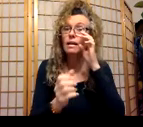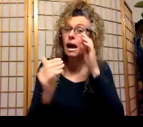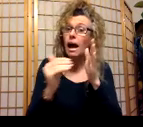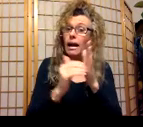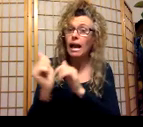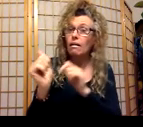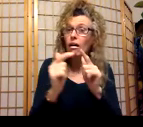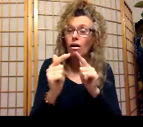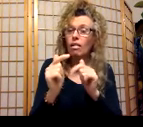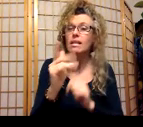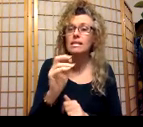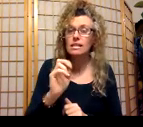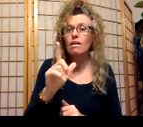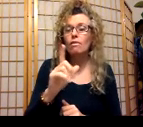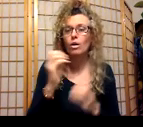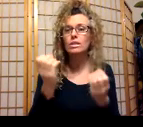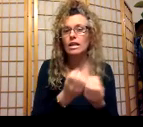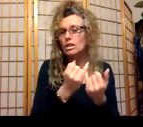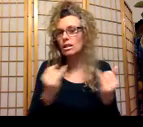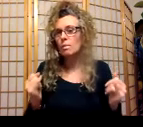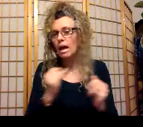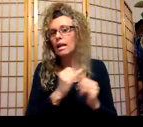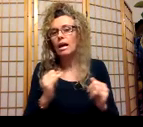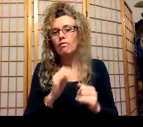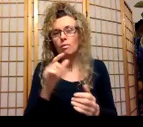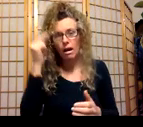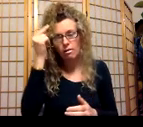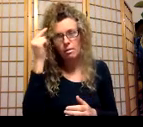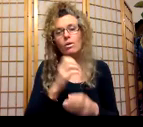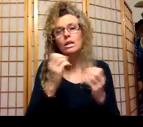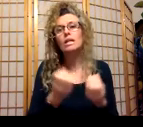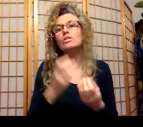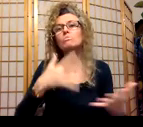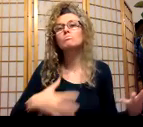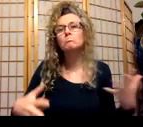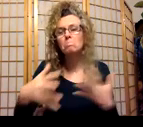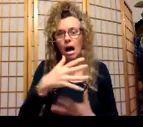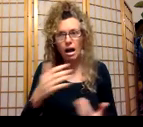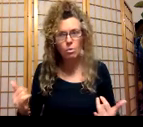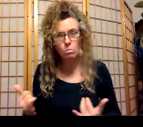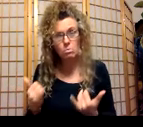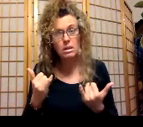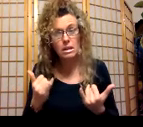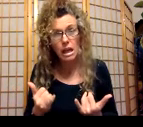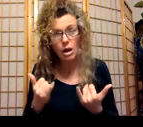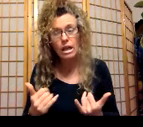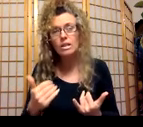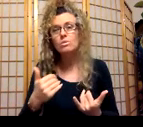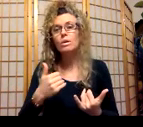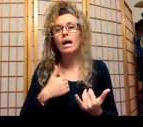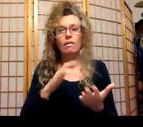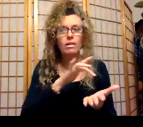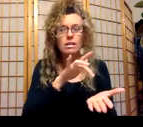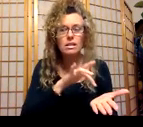civil organizations, independent from governmental organizations, amongst which, nowadays, we have the